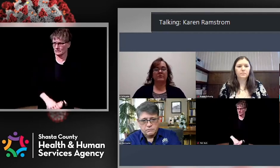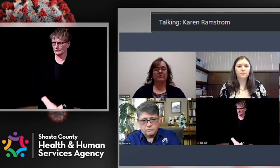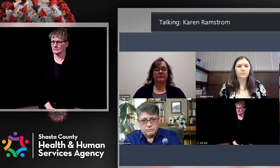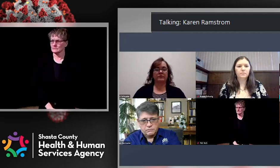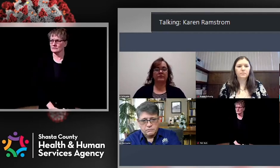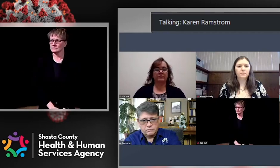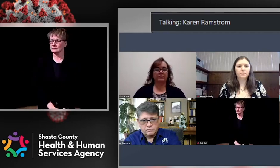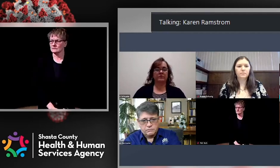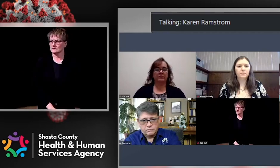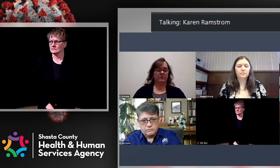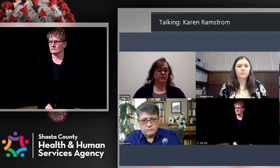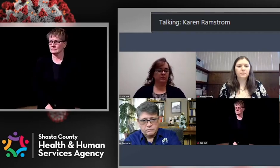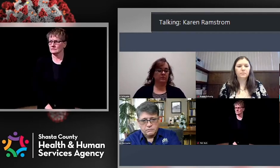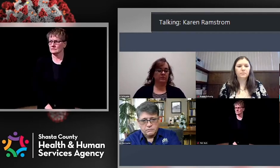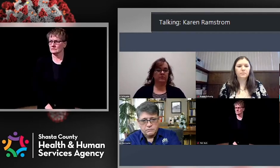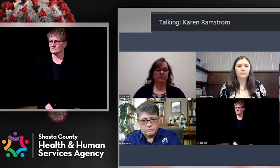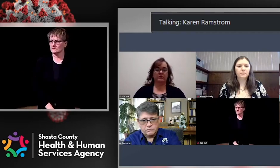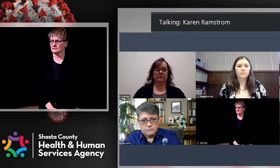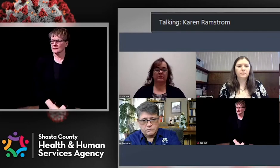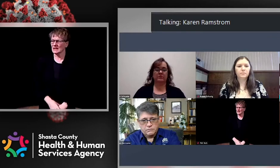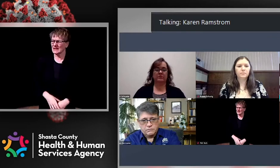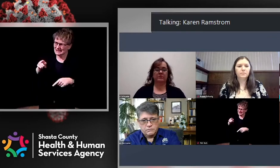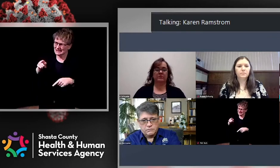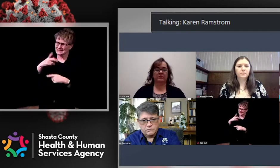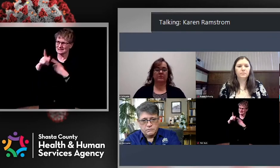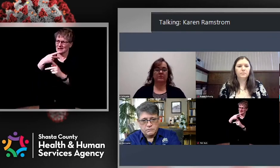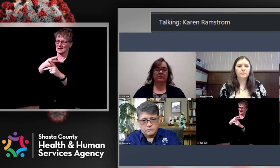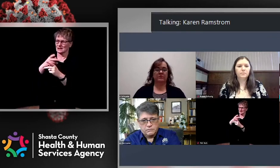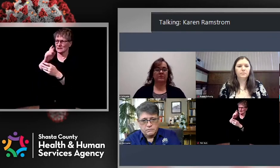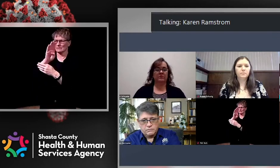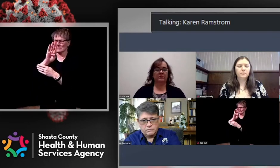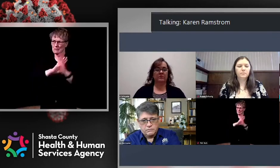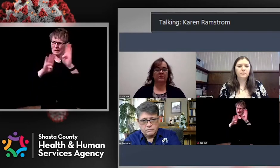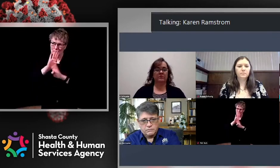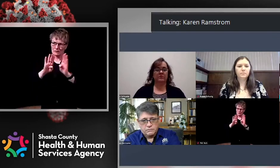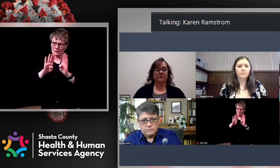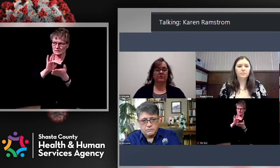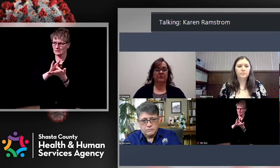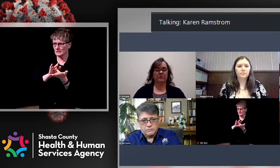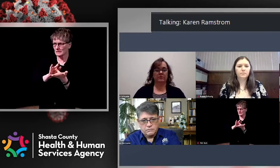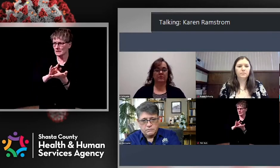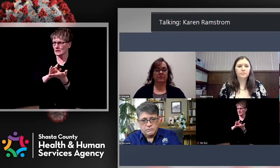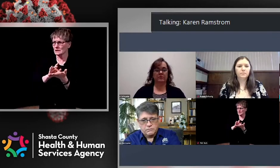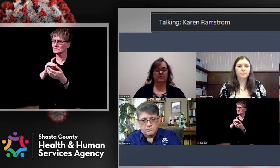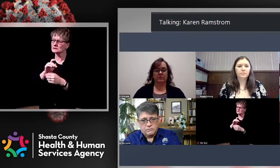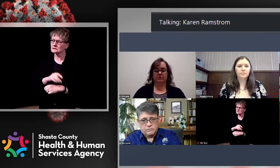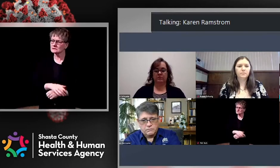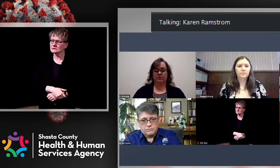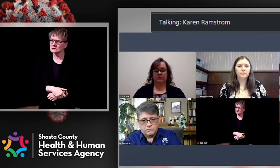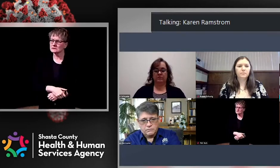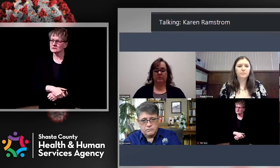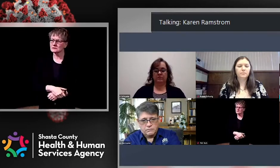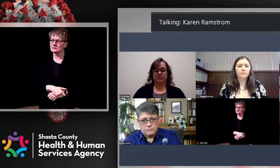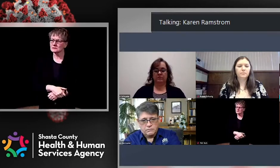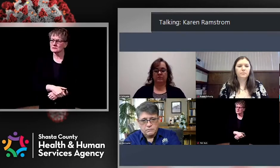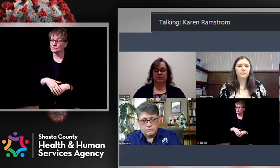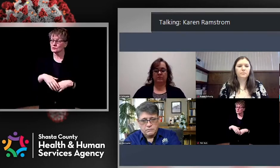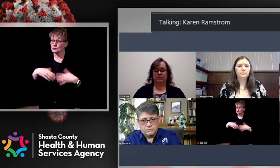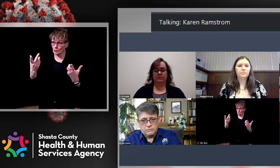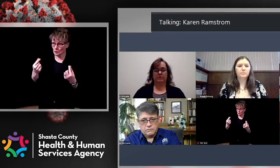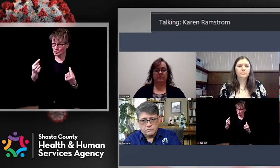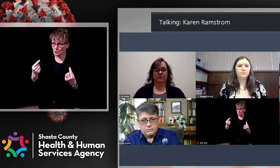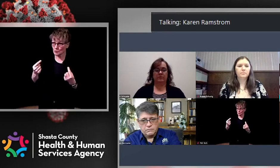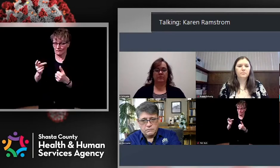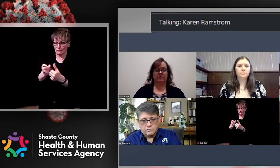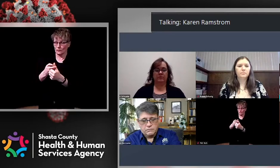of biologic medication, if you will, and on a regular basis. And so they have to thaw it, and then they'll go into the facility,